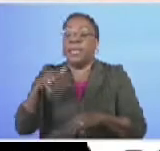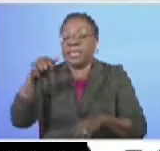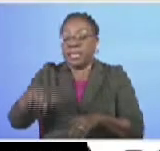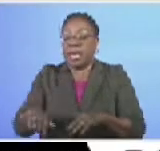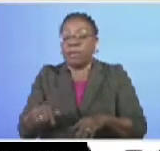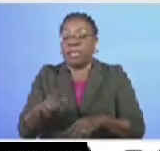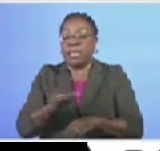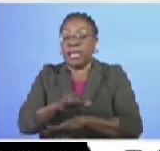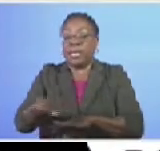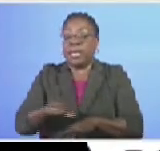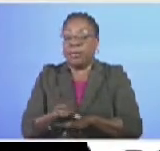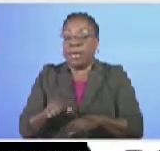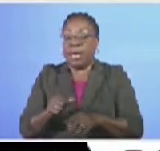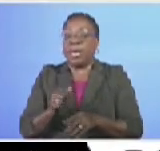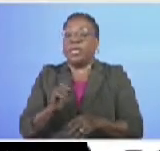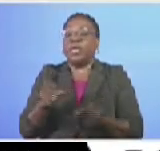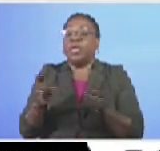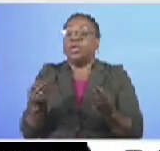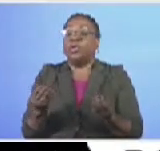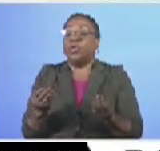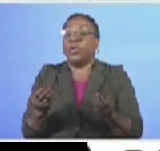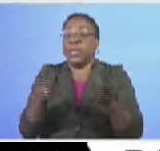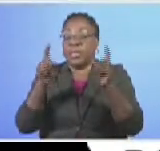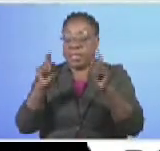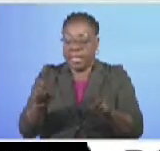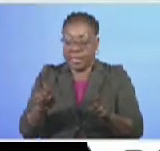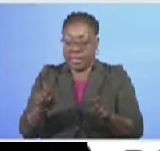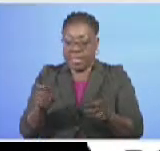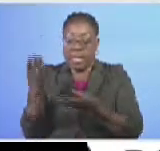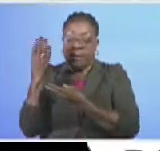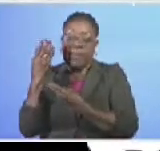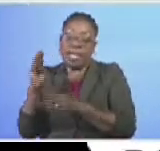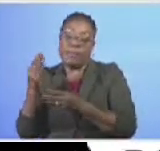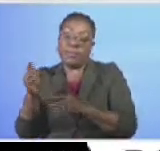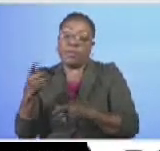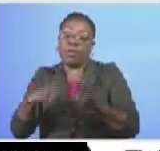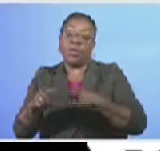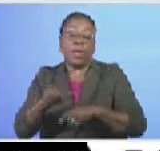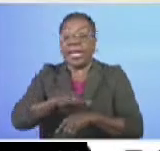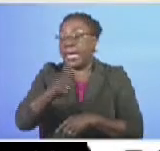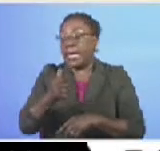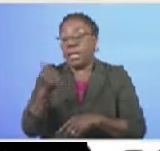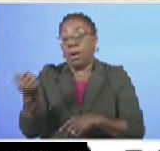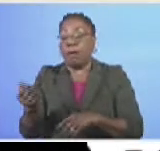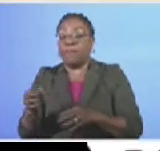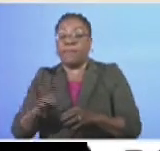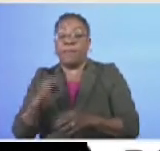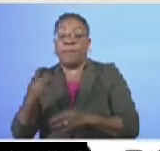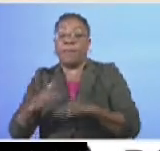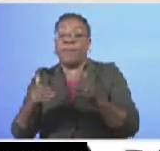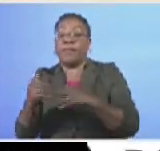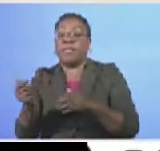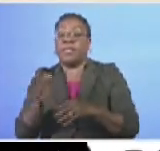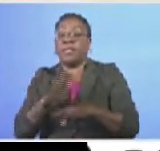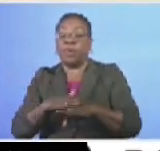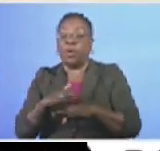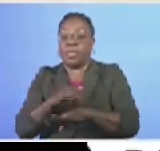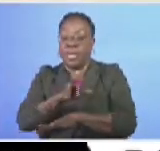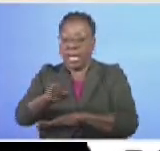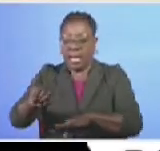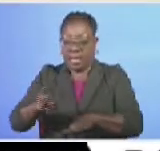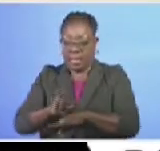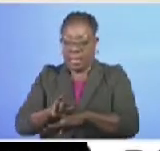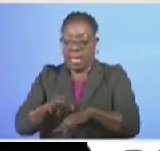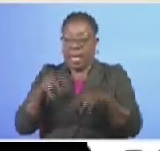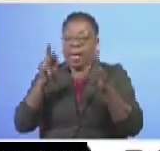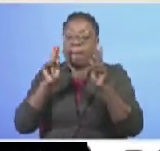appointment-based system. He says Bahamians can go to any of the facilities on the island. As for non-compliance, de Aguilar says the hope is that